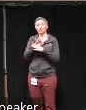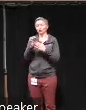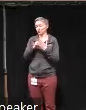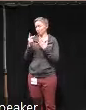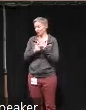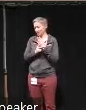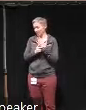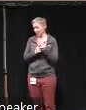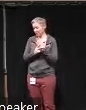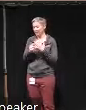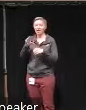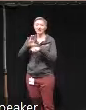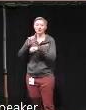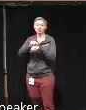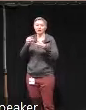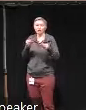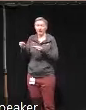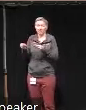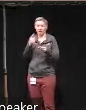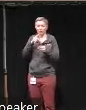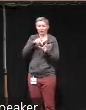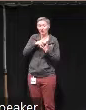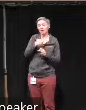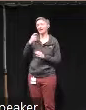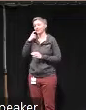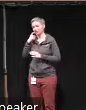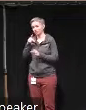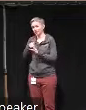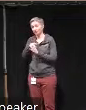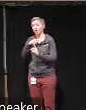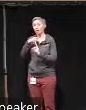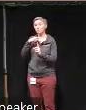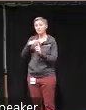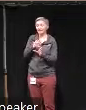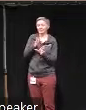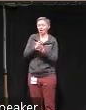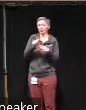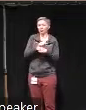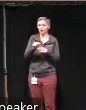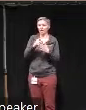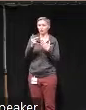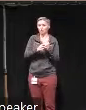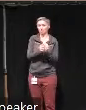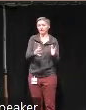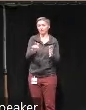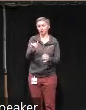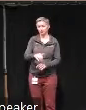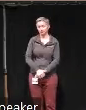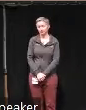liaison psychiatry and addiction psychiatry, as well as expanded psychology training programs as well.